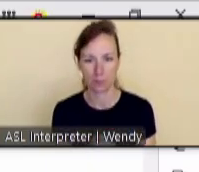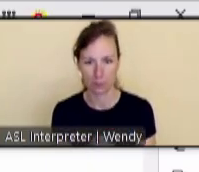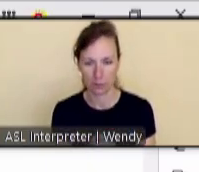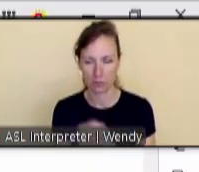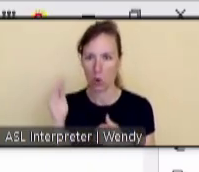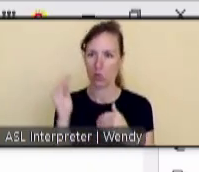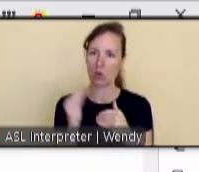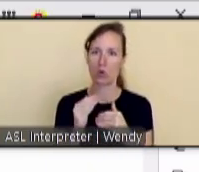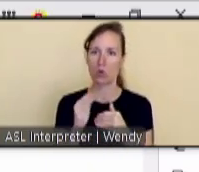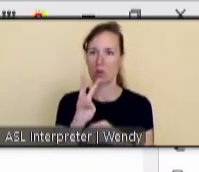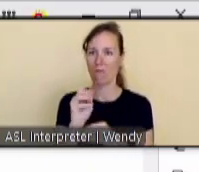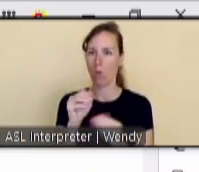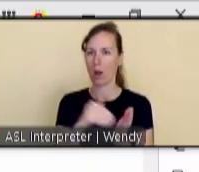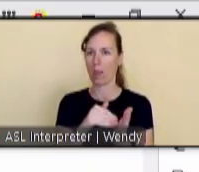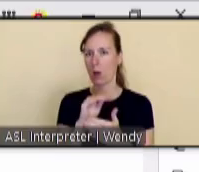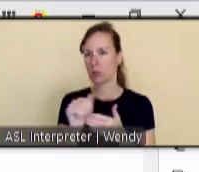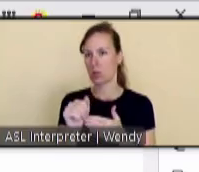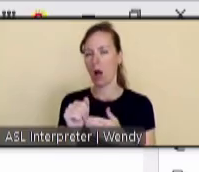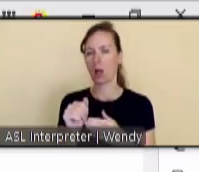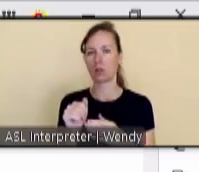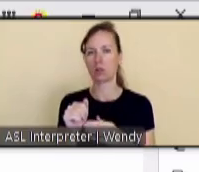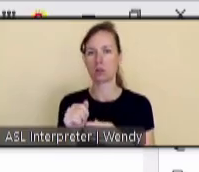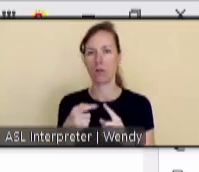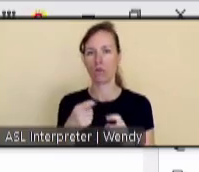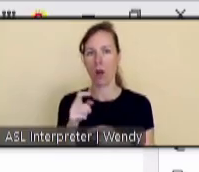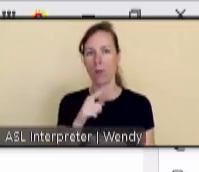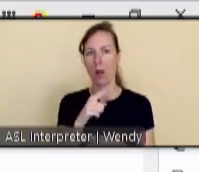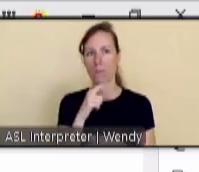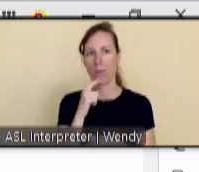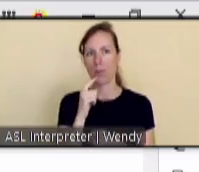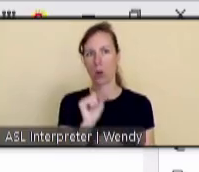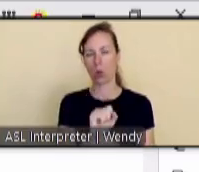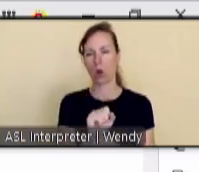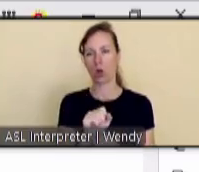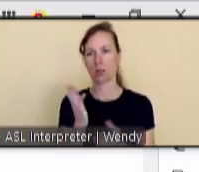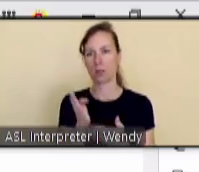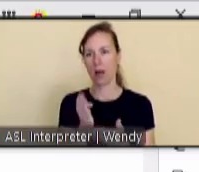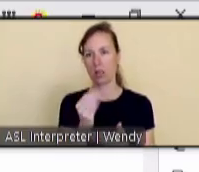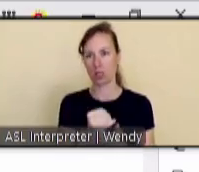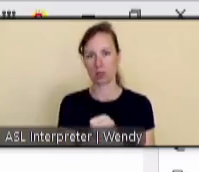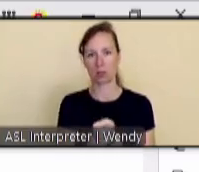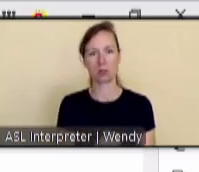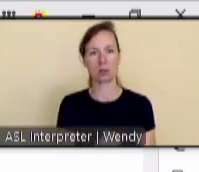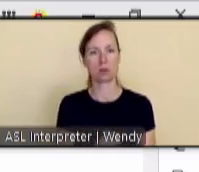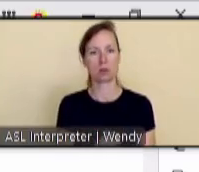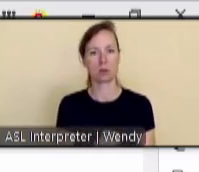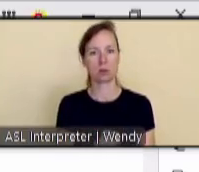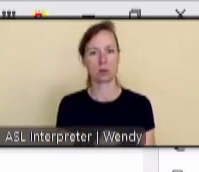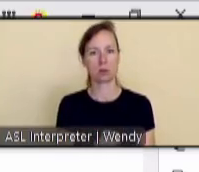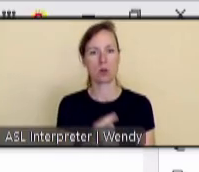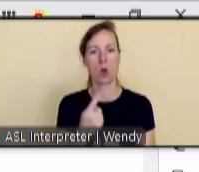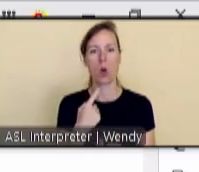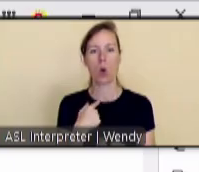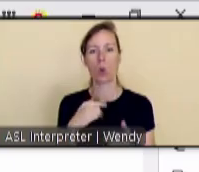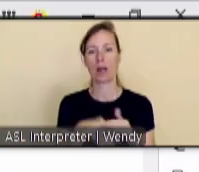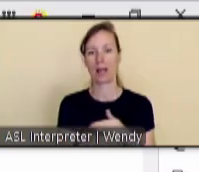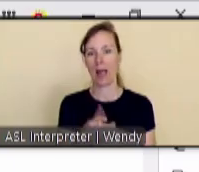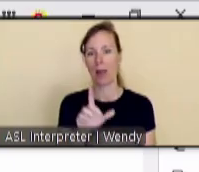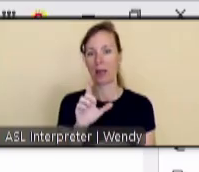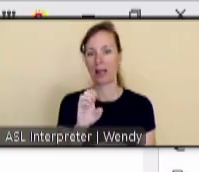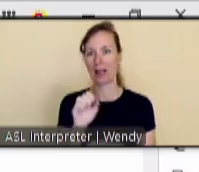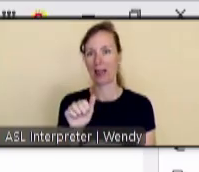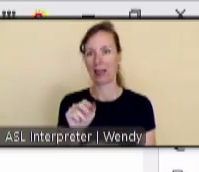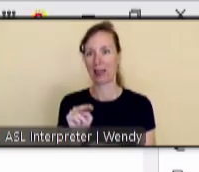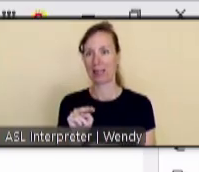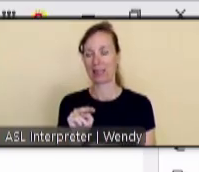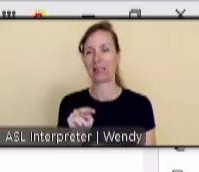$40,000 more out of the public works budget. So as Mr. Galloway said, we came in lean. I think we're even